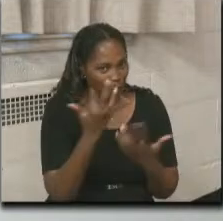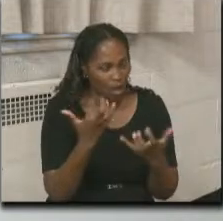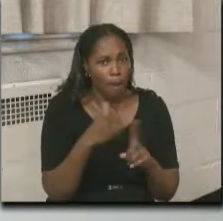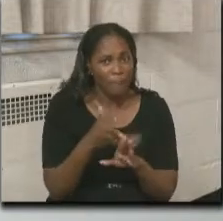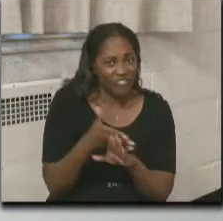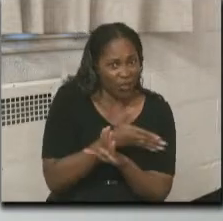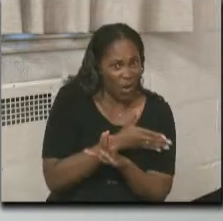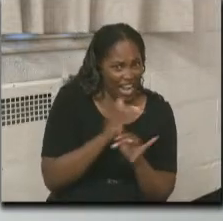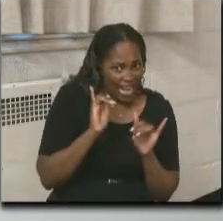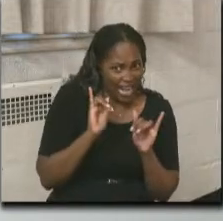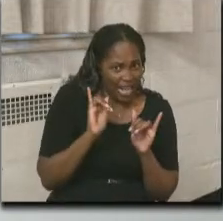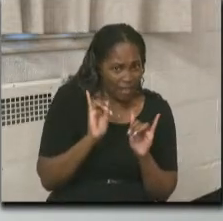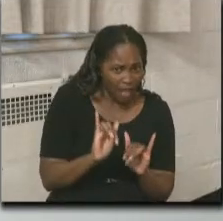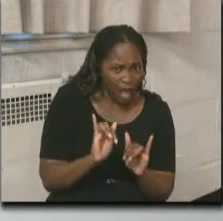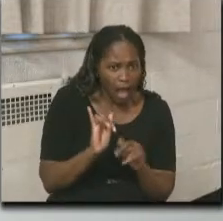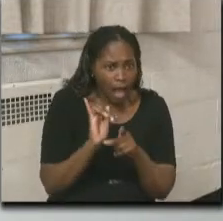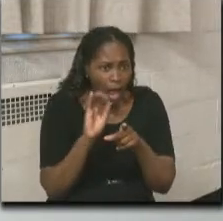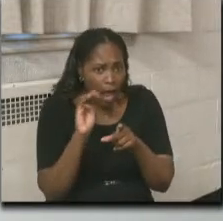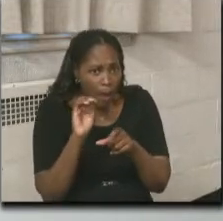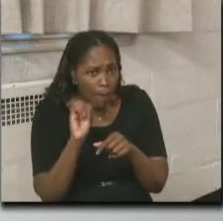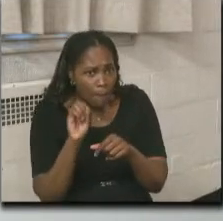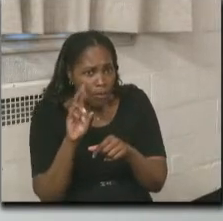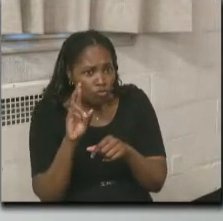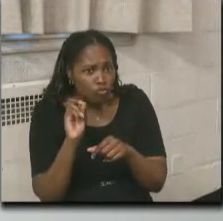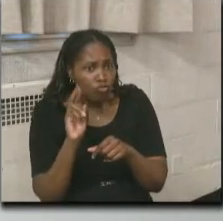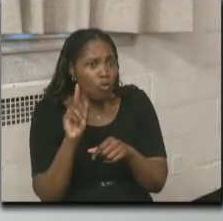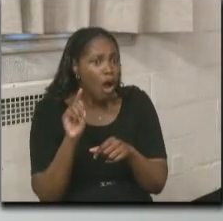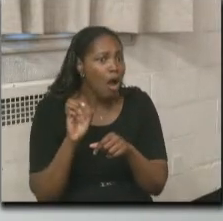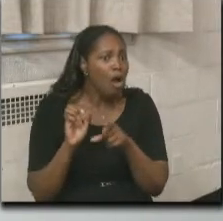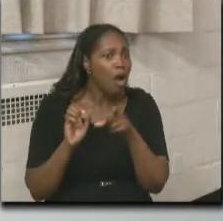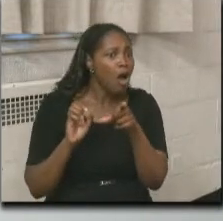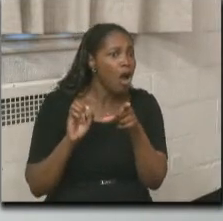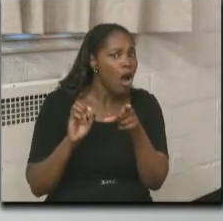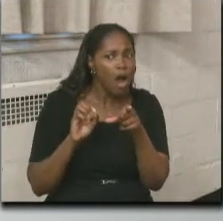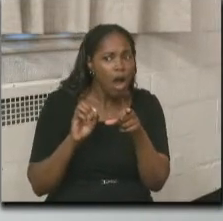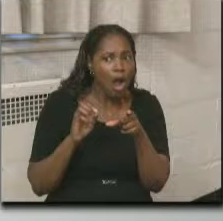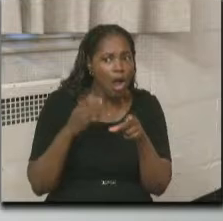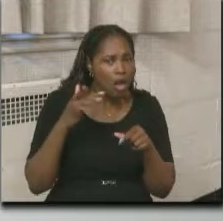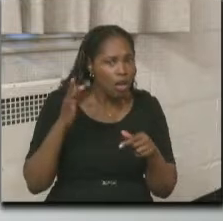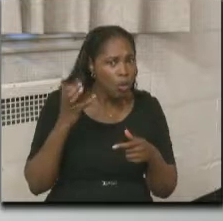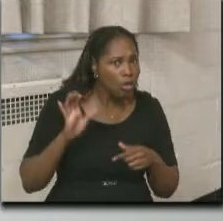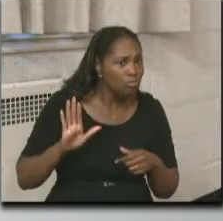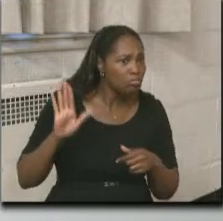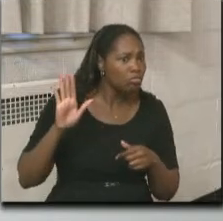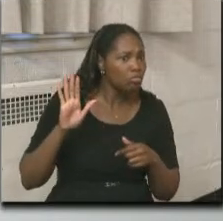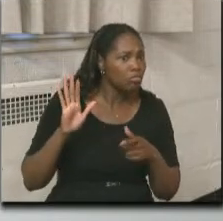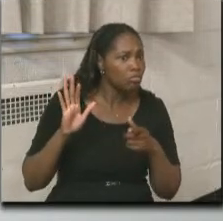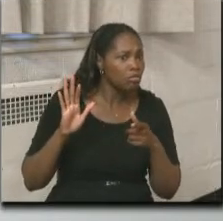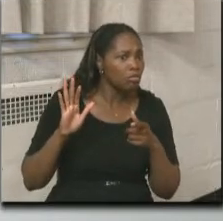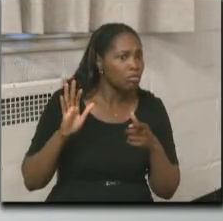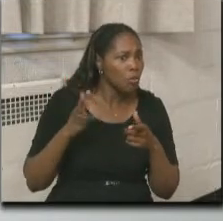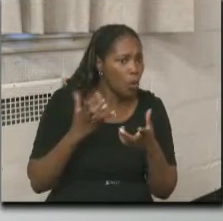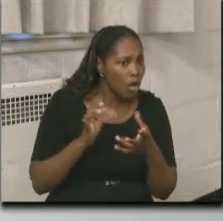Ms. Rout, is that you? Did you hit your, Would you like to